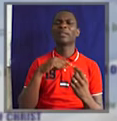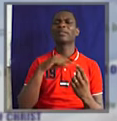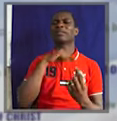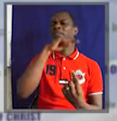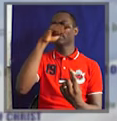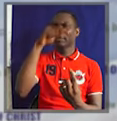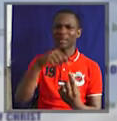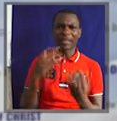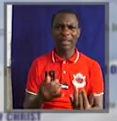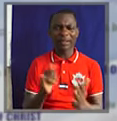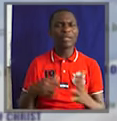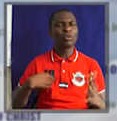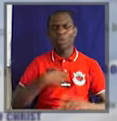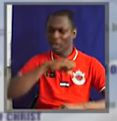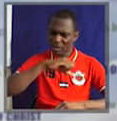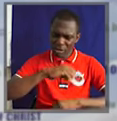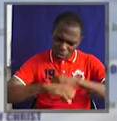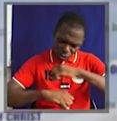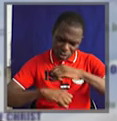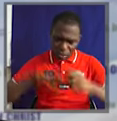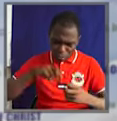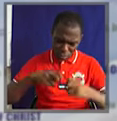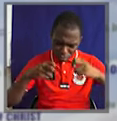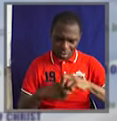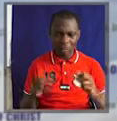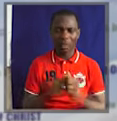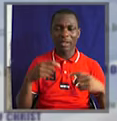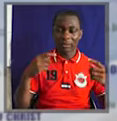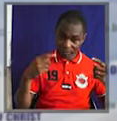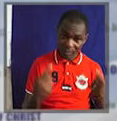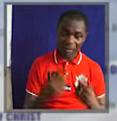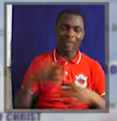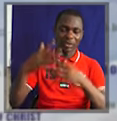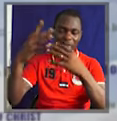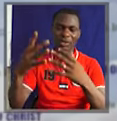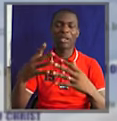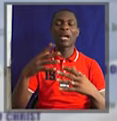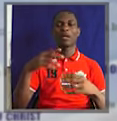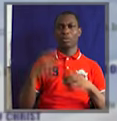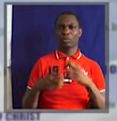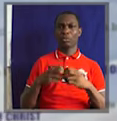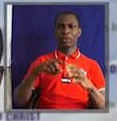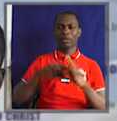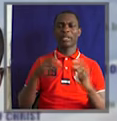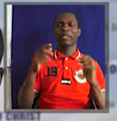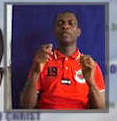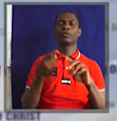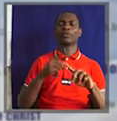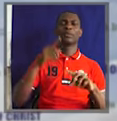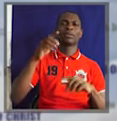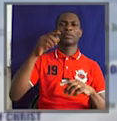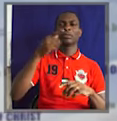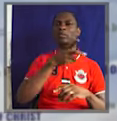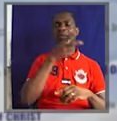no, we struggle with sin. A generational problem. A sha se every the Garden of Eden.